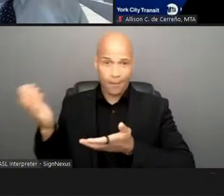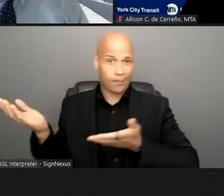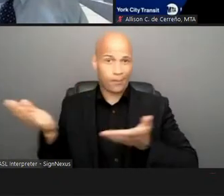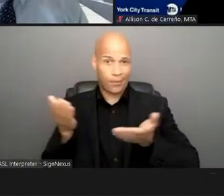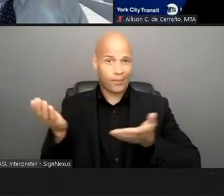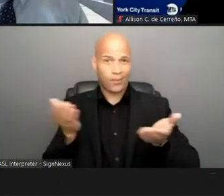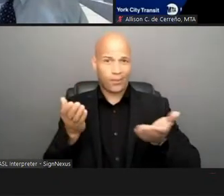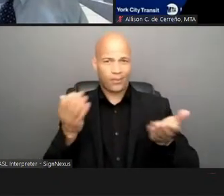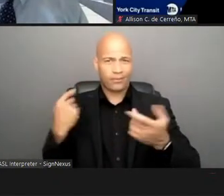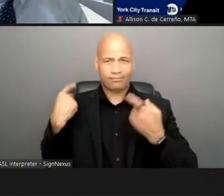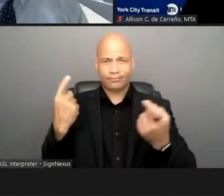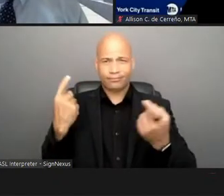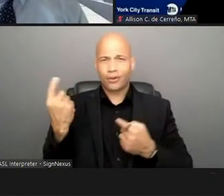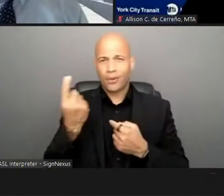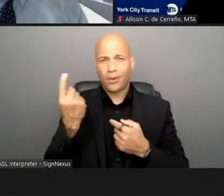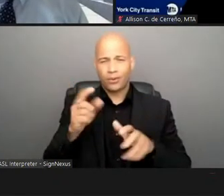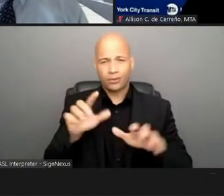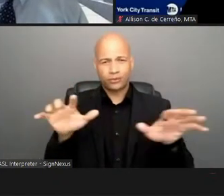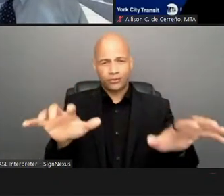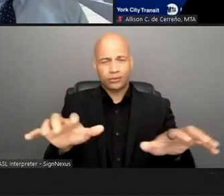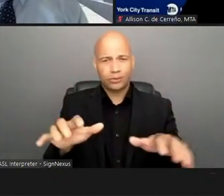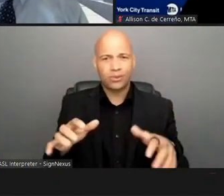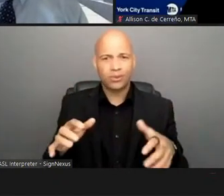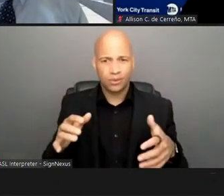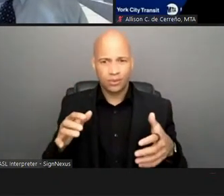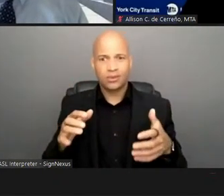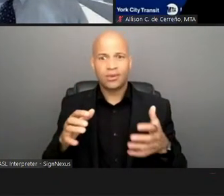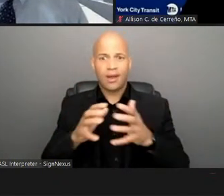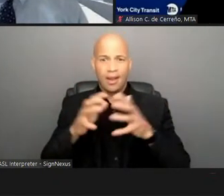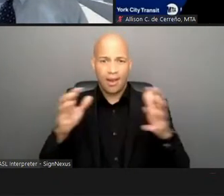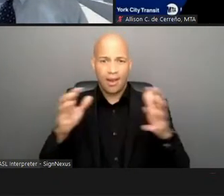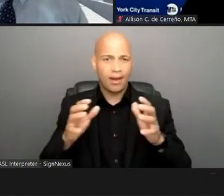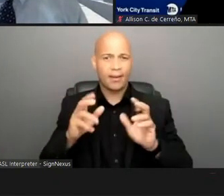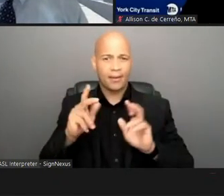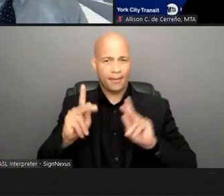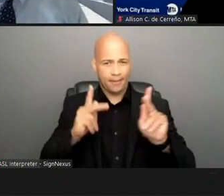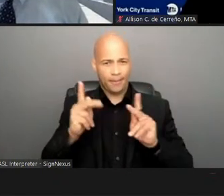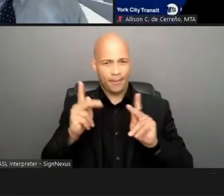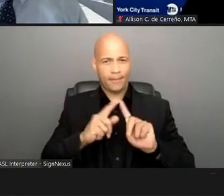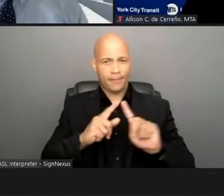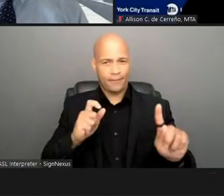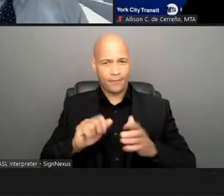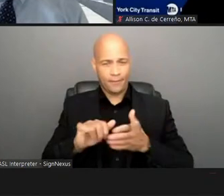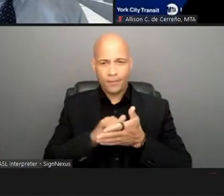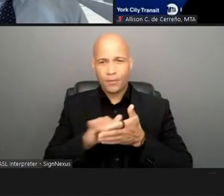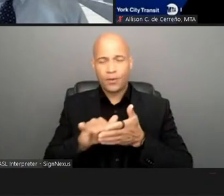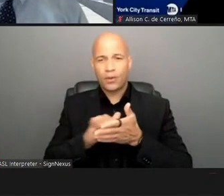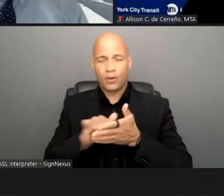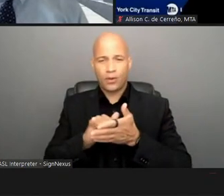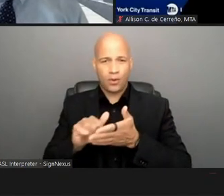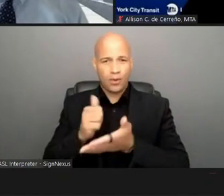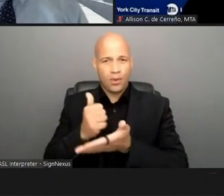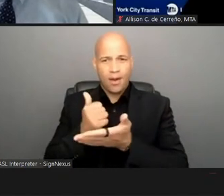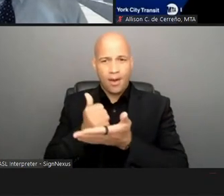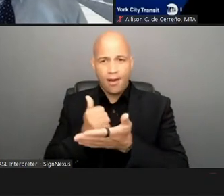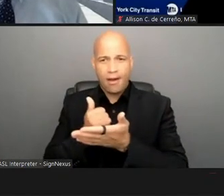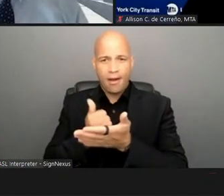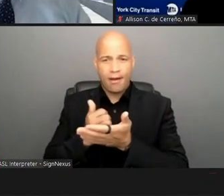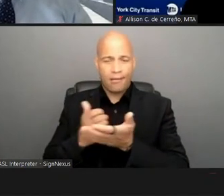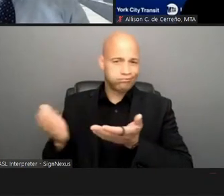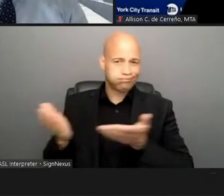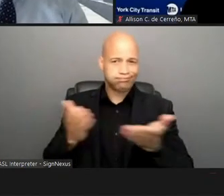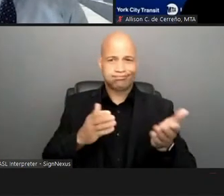done we move a lot of citizens of the New York um along with the NTA and the